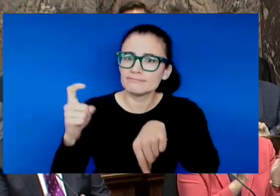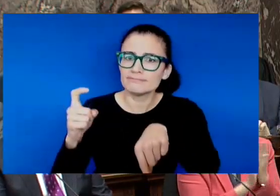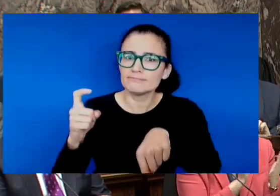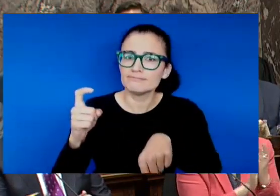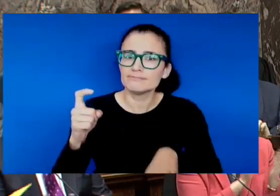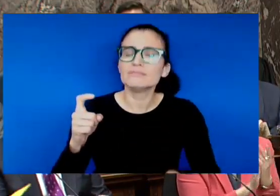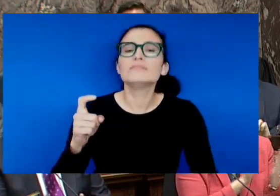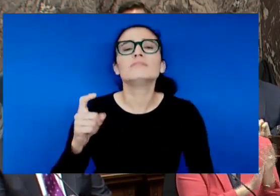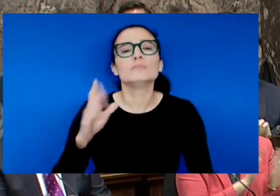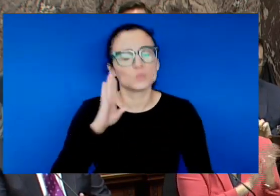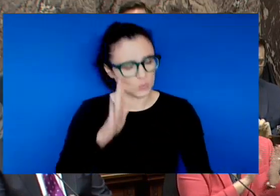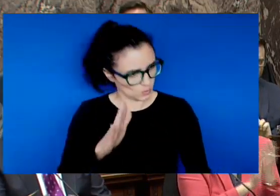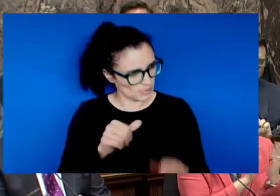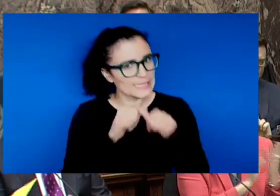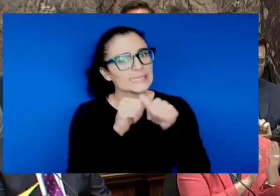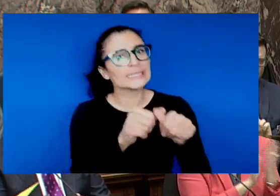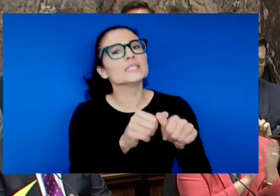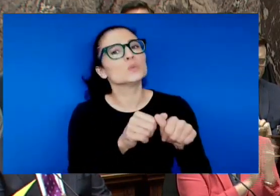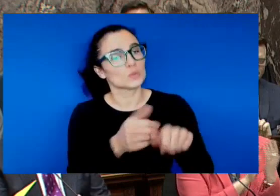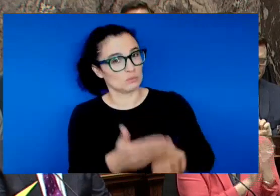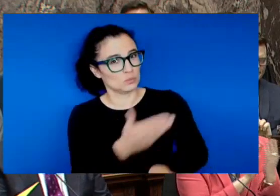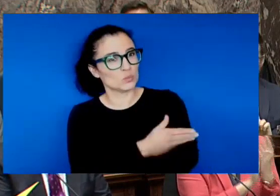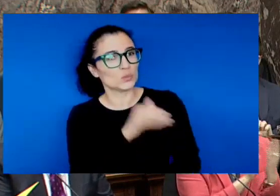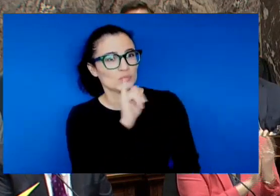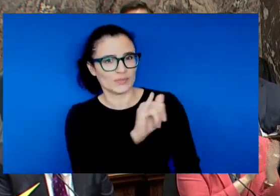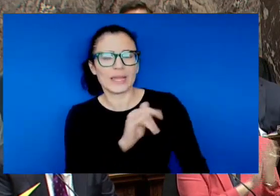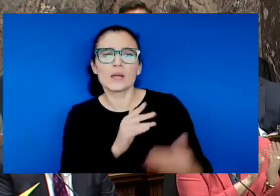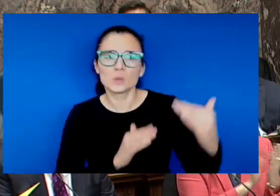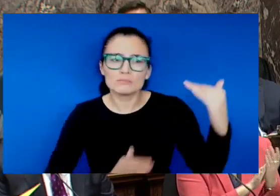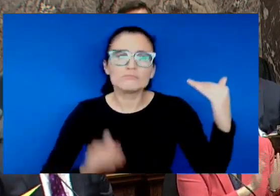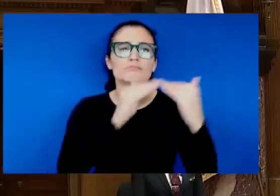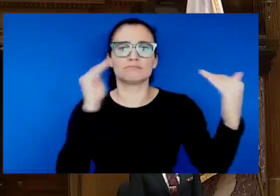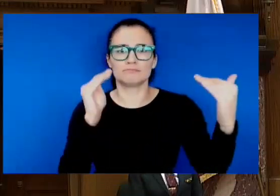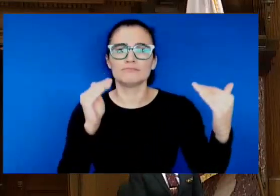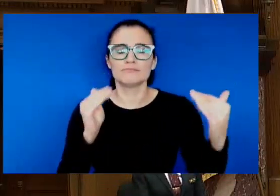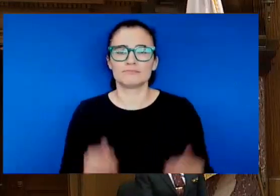The bell and the question period.